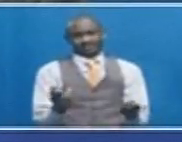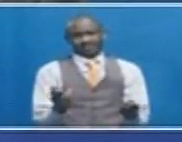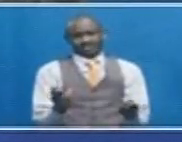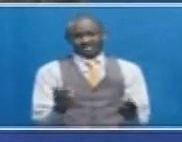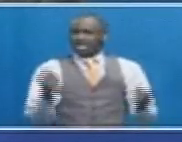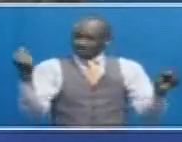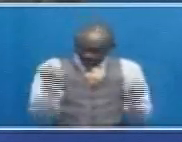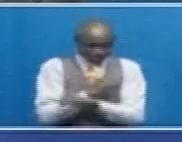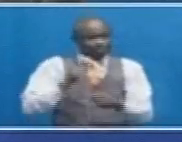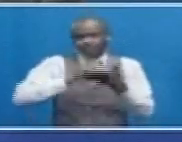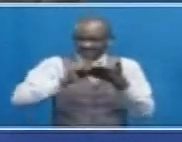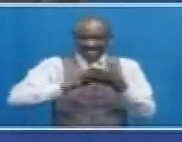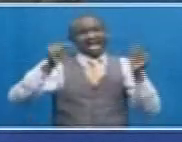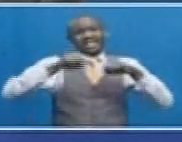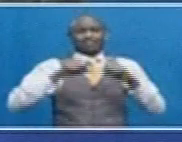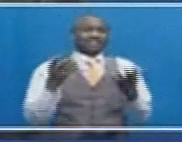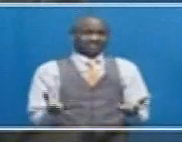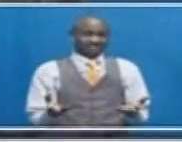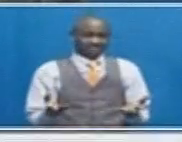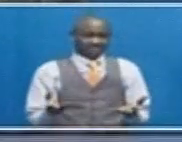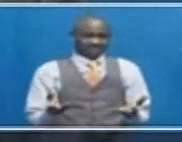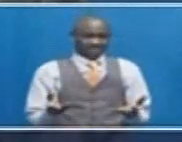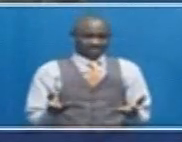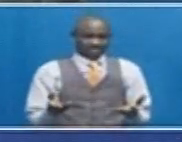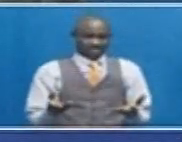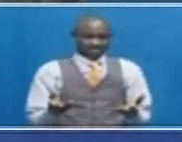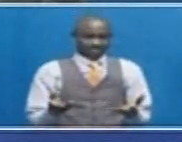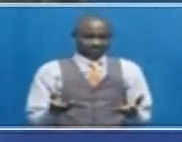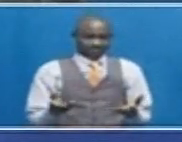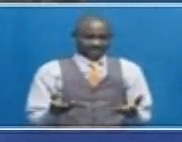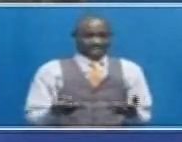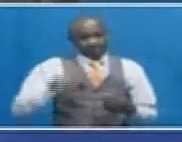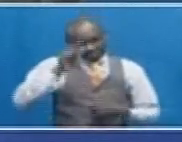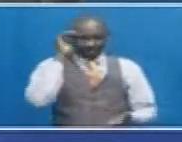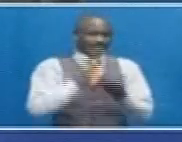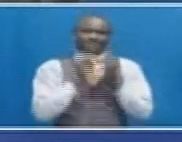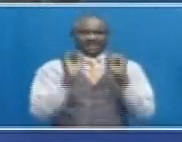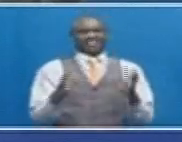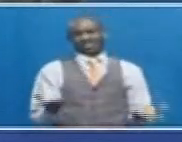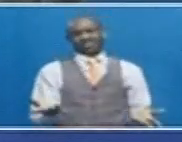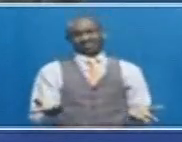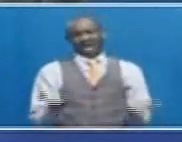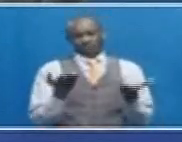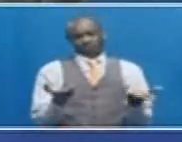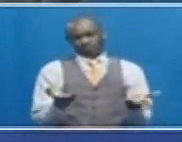You cannot sign an agreement in which you don't believe.